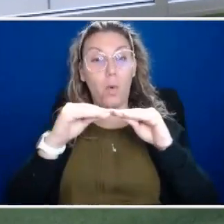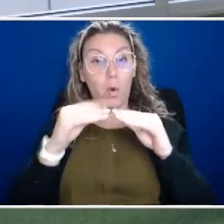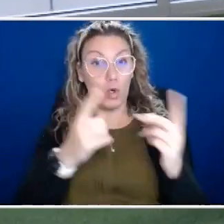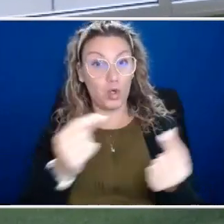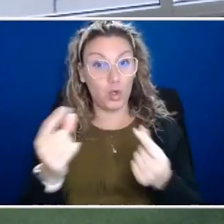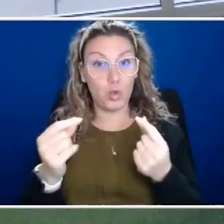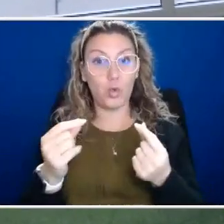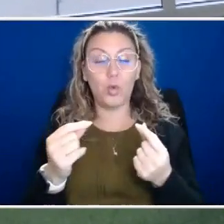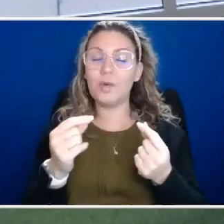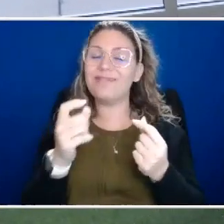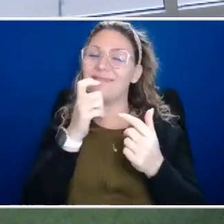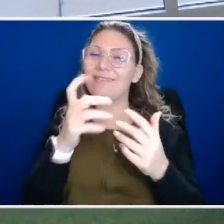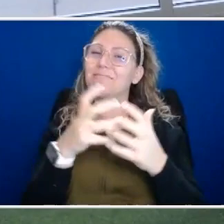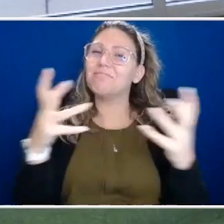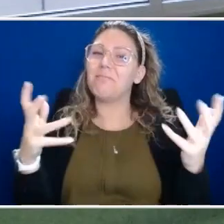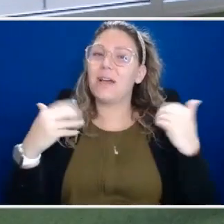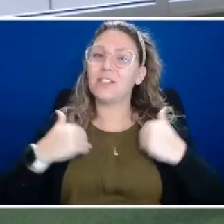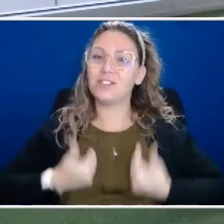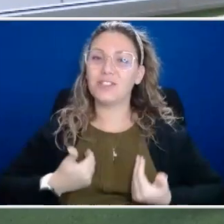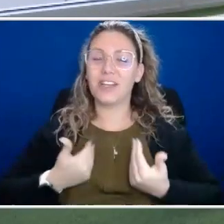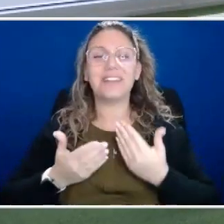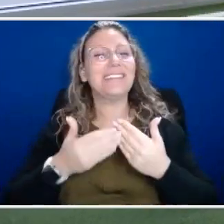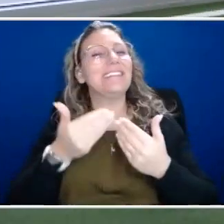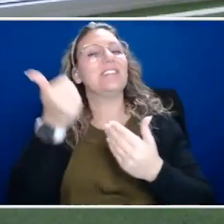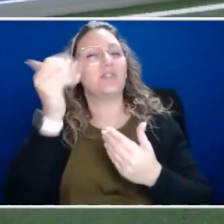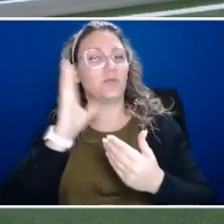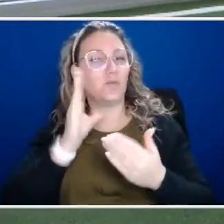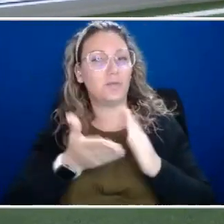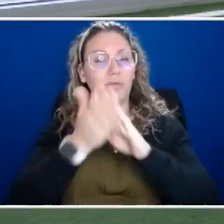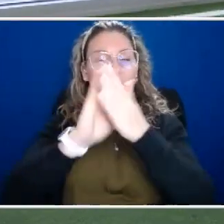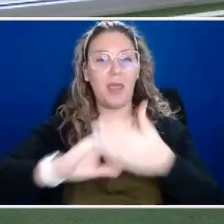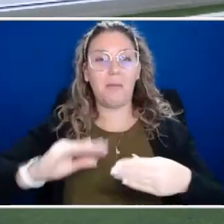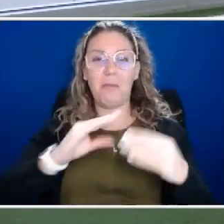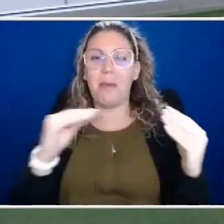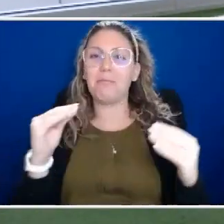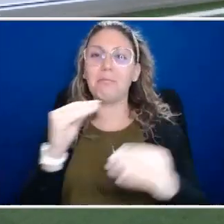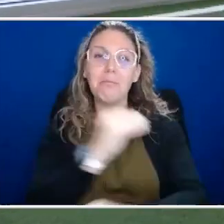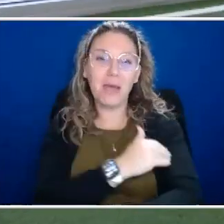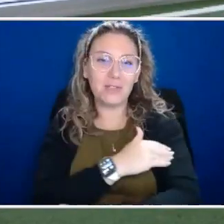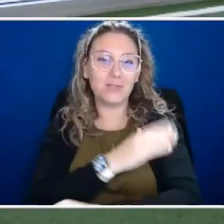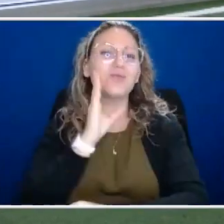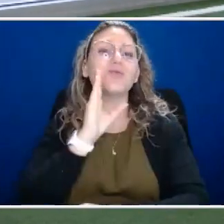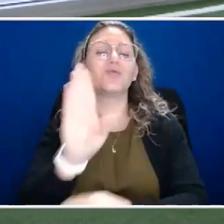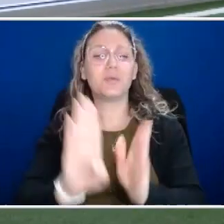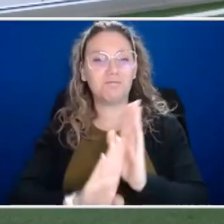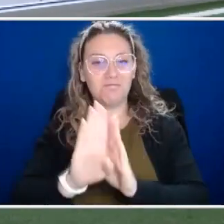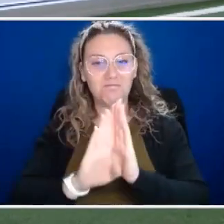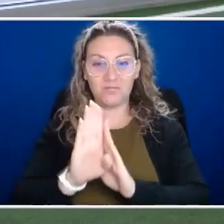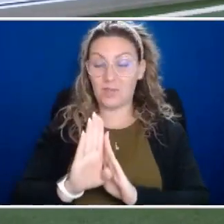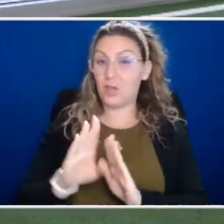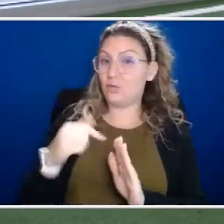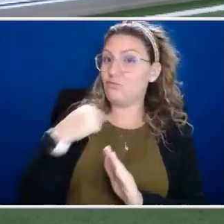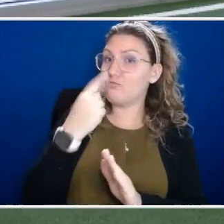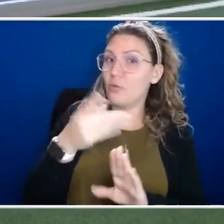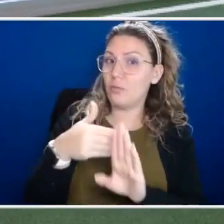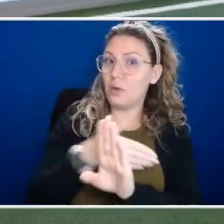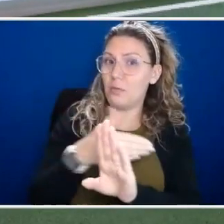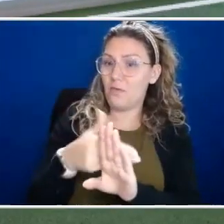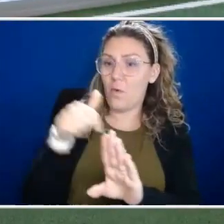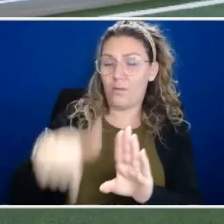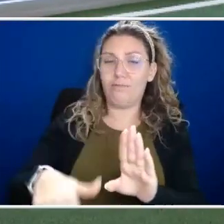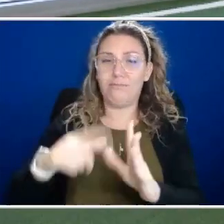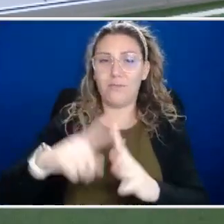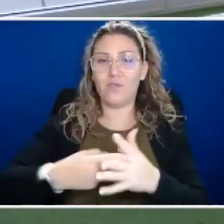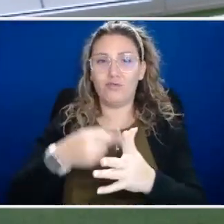it'll get, and the more those muscles will get ready for it. You were telling me before the segment began that you have a special class that you